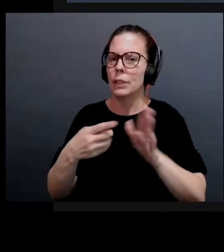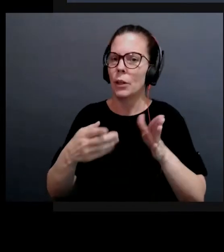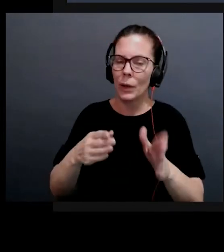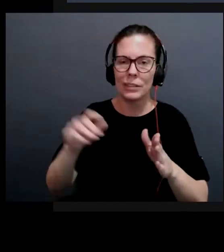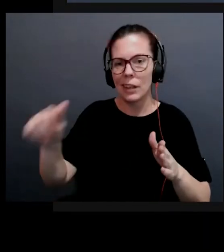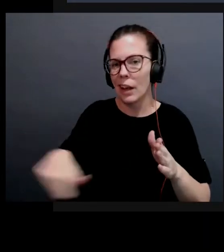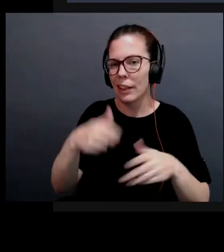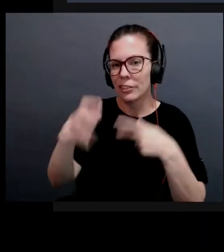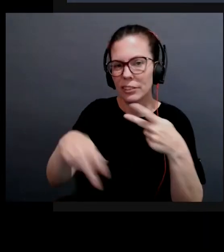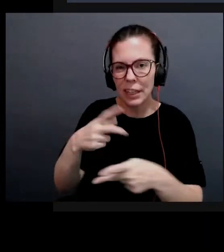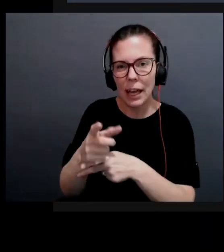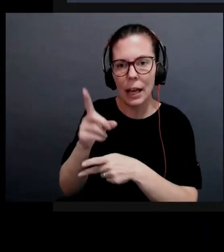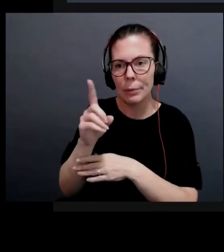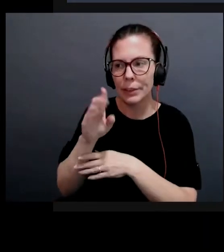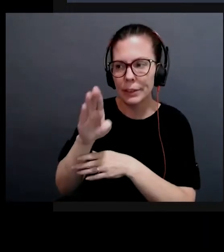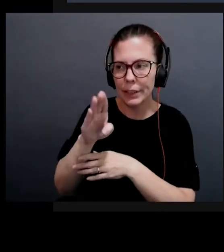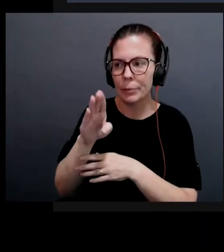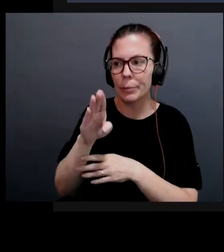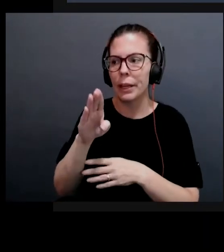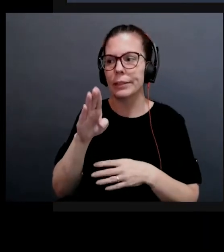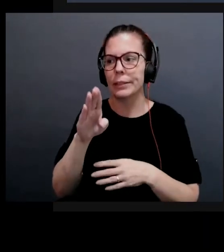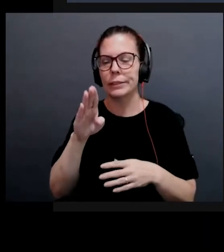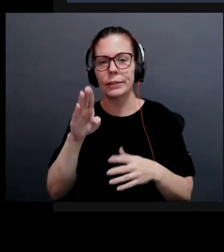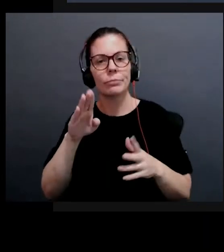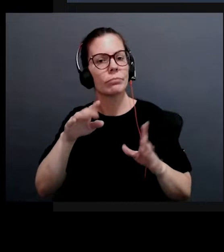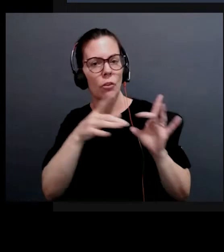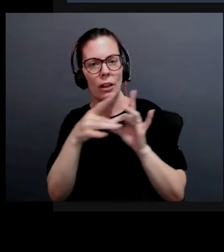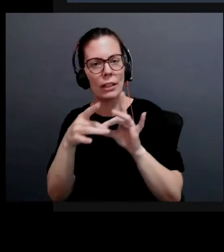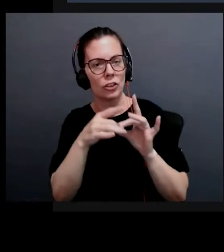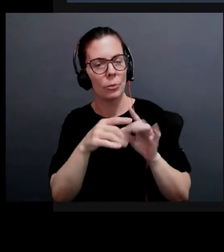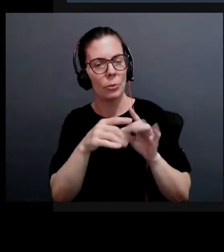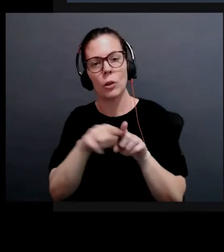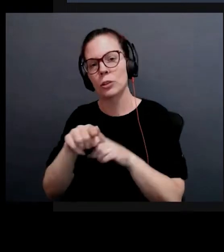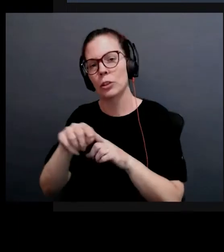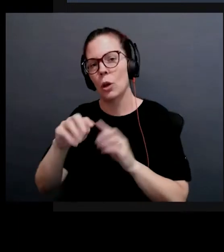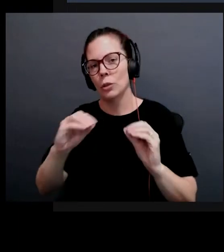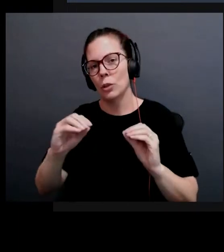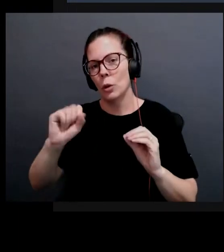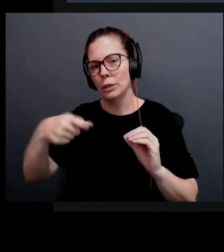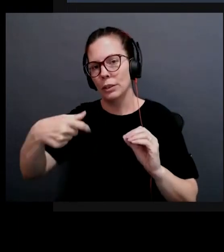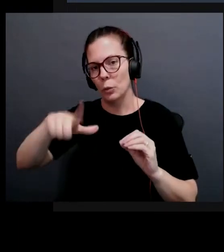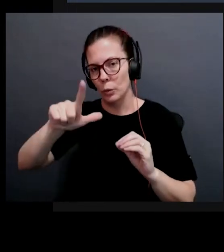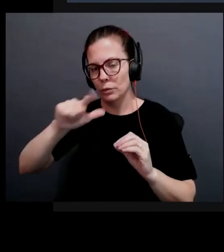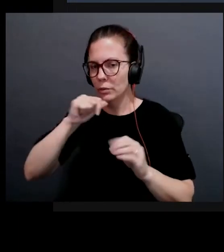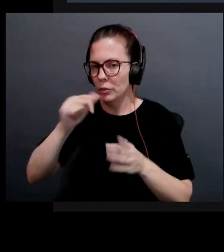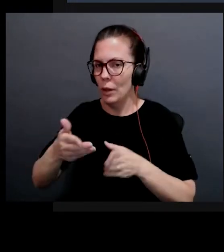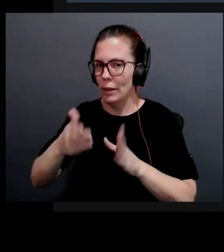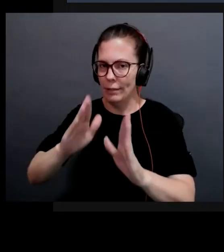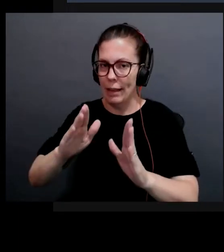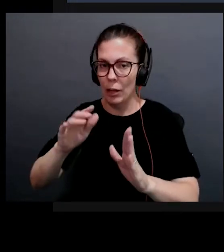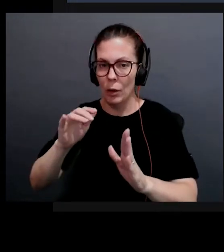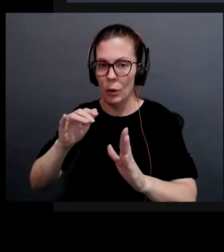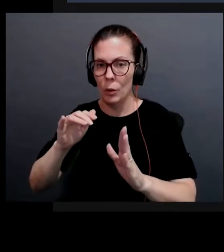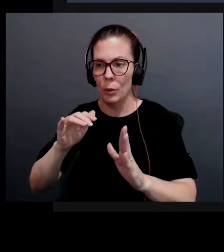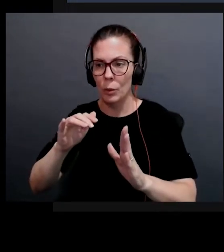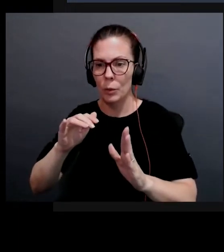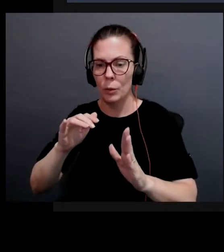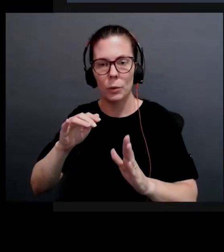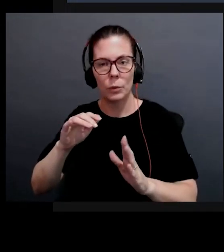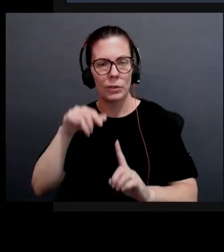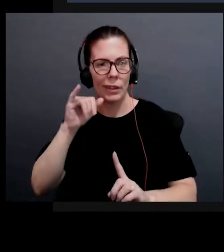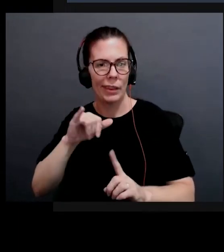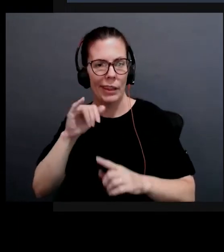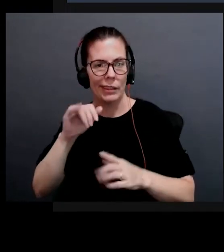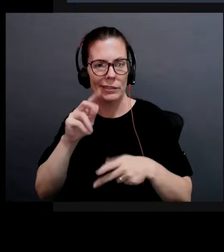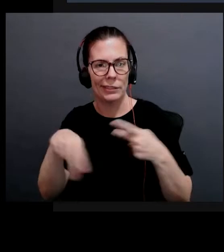databases and both relational and NoSQL databases don't really allow due to that sort of nature. But a